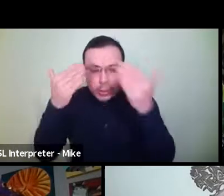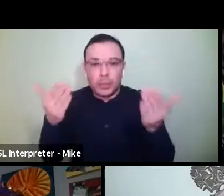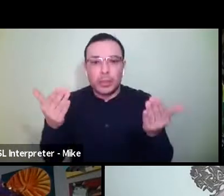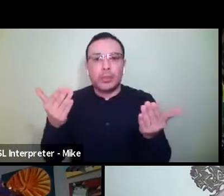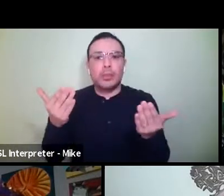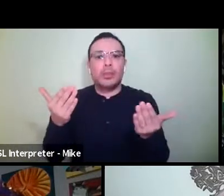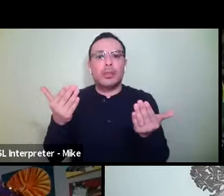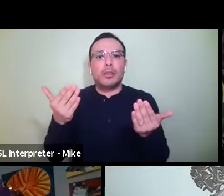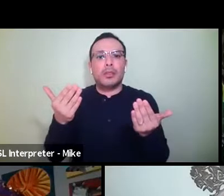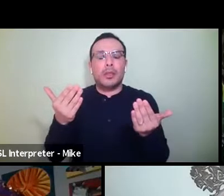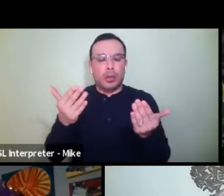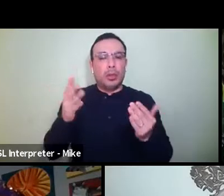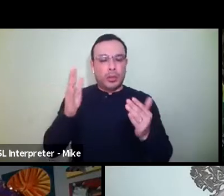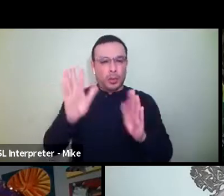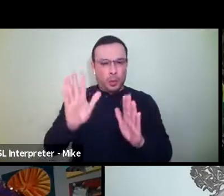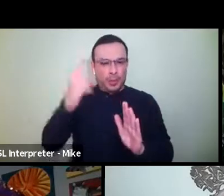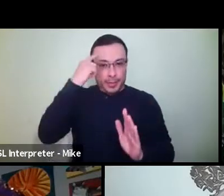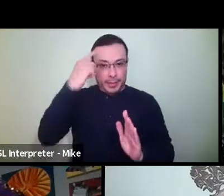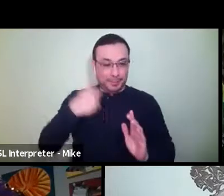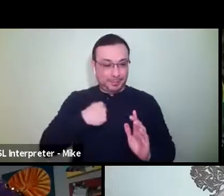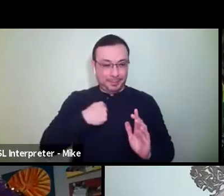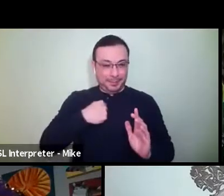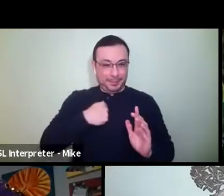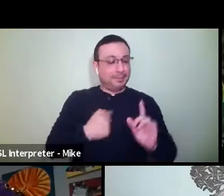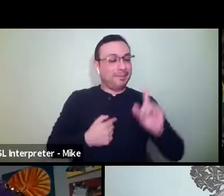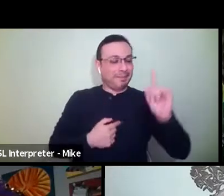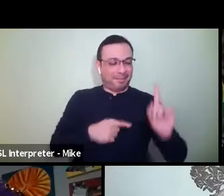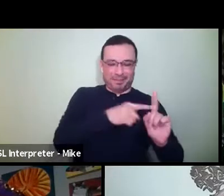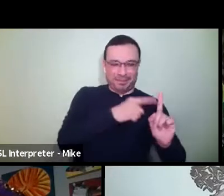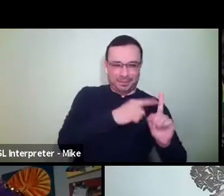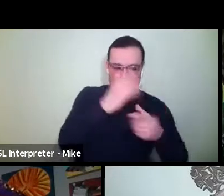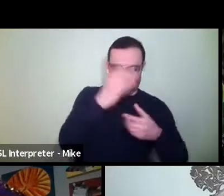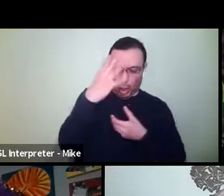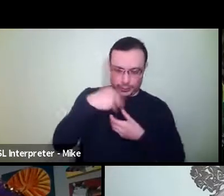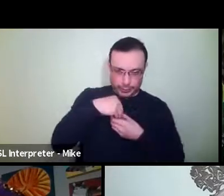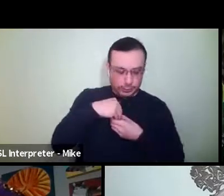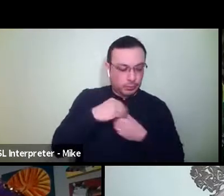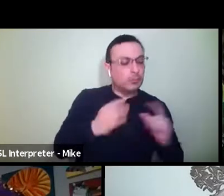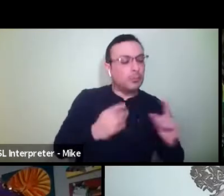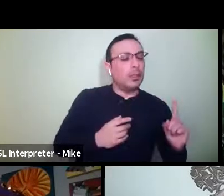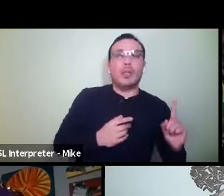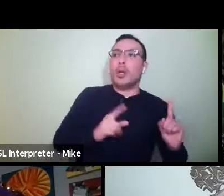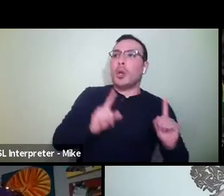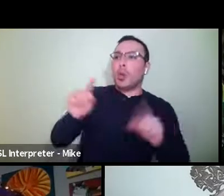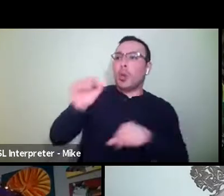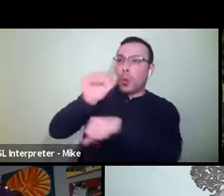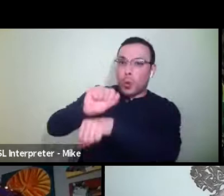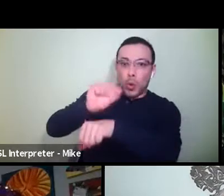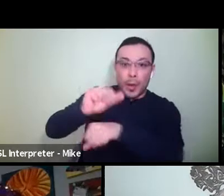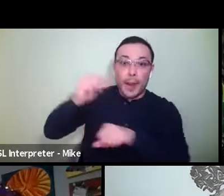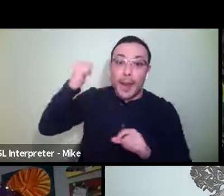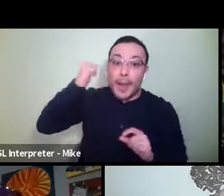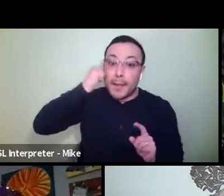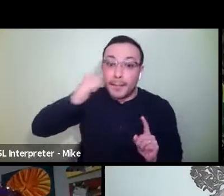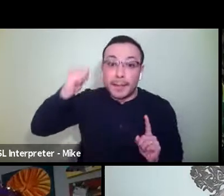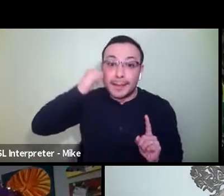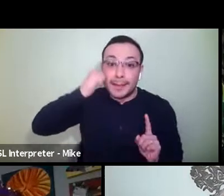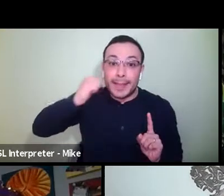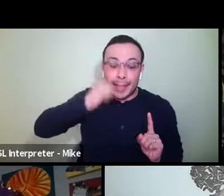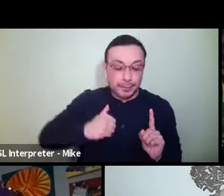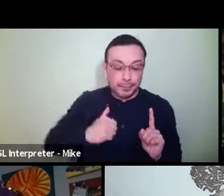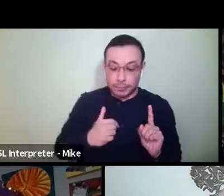if I'm that person and I have to go to work every day, and on my job I have a